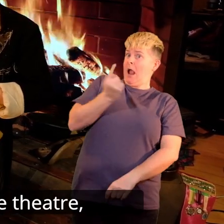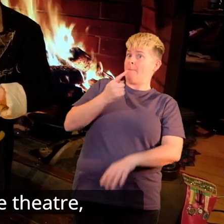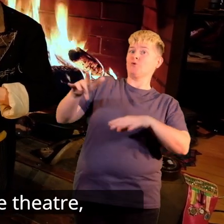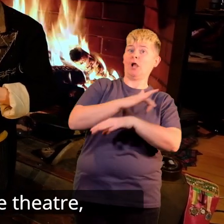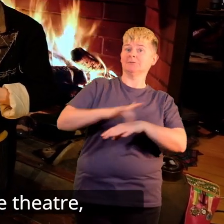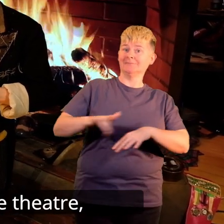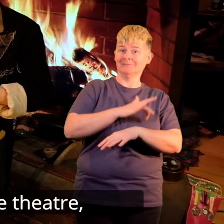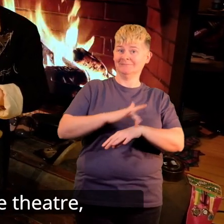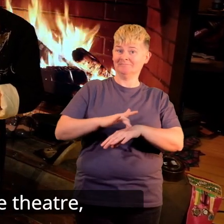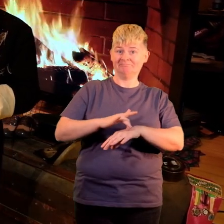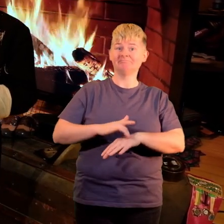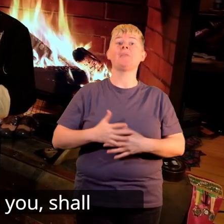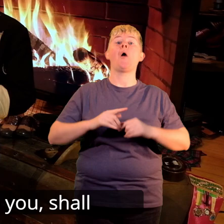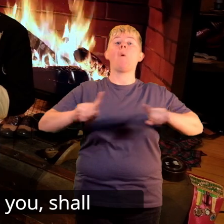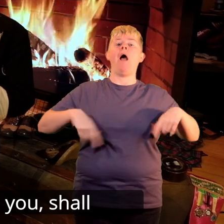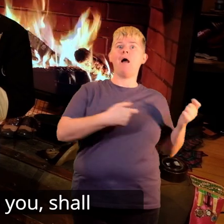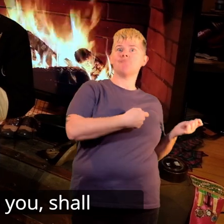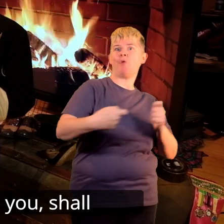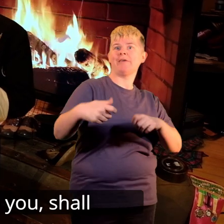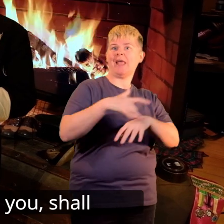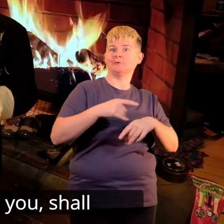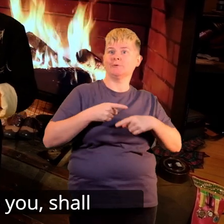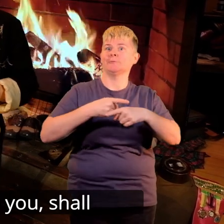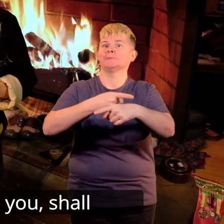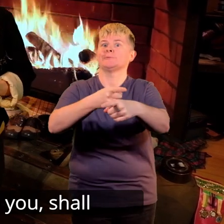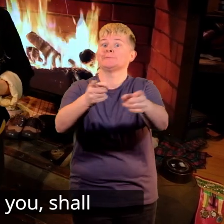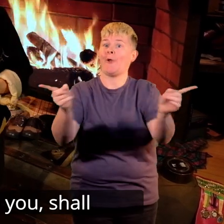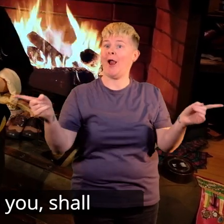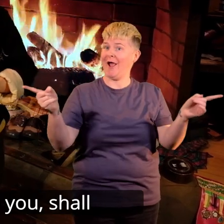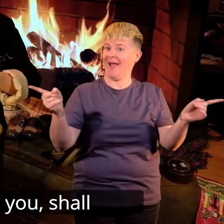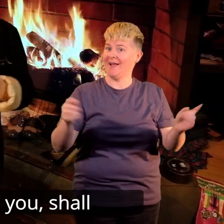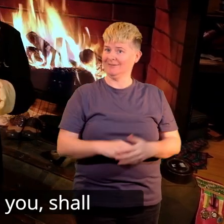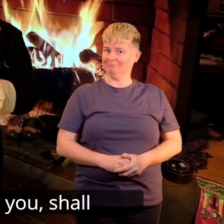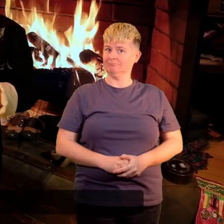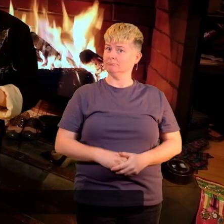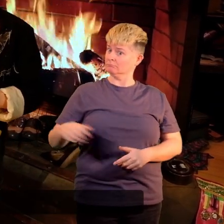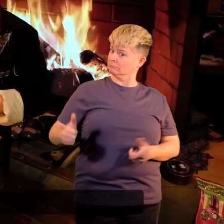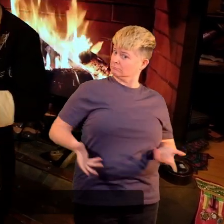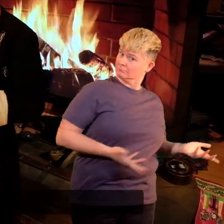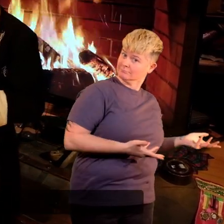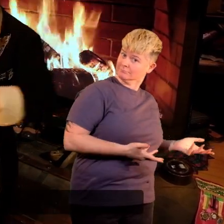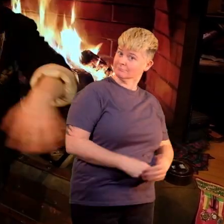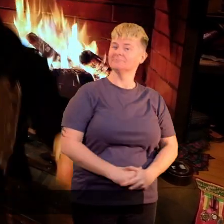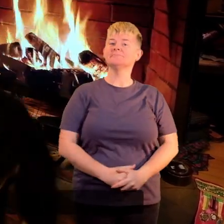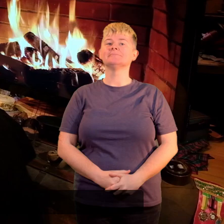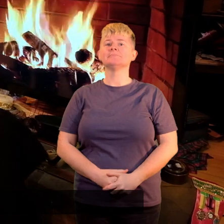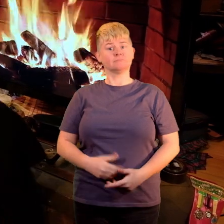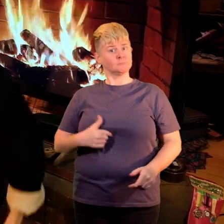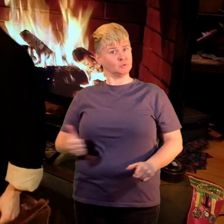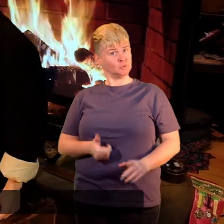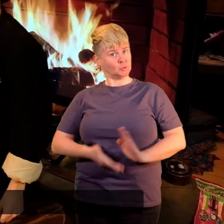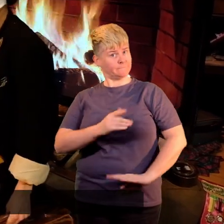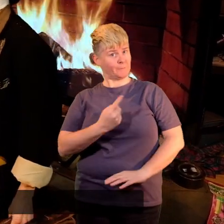you coming to the theatre, we're bringing the theatre to you. Shall we? Let us. Shall I go